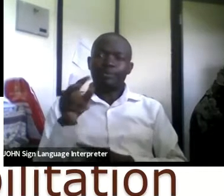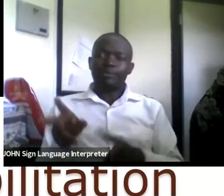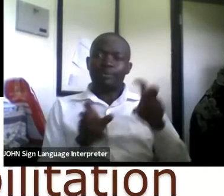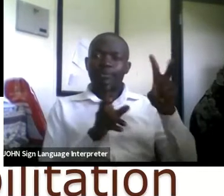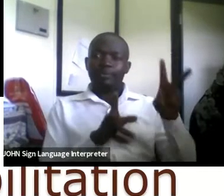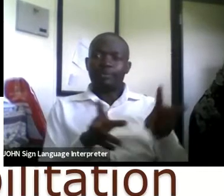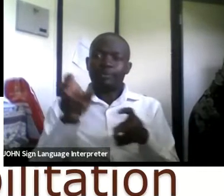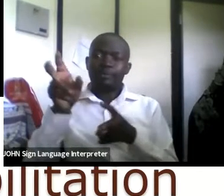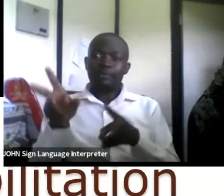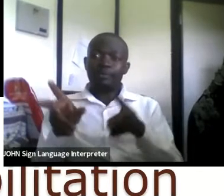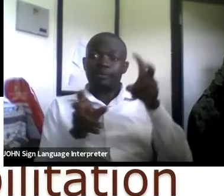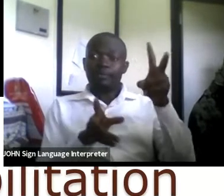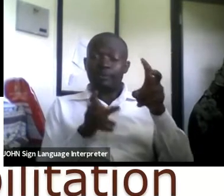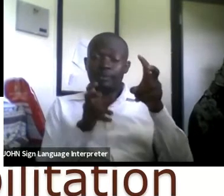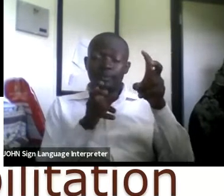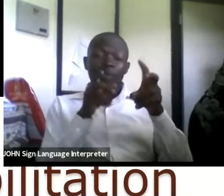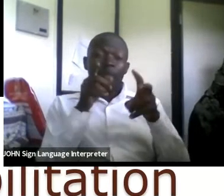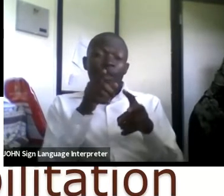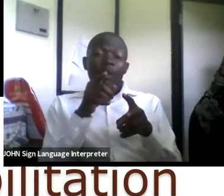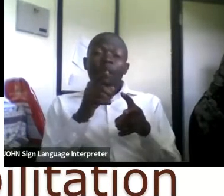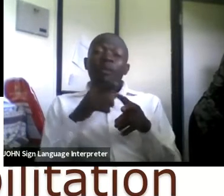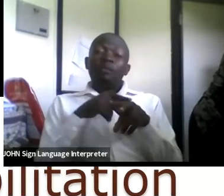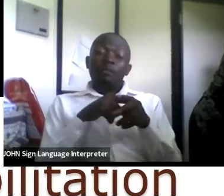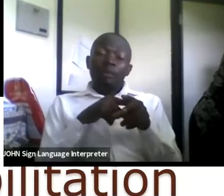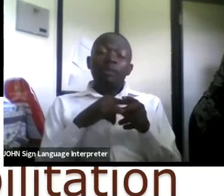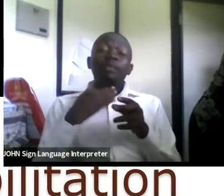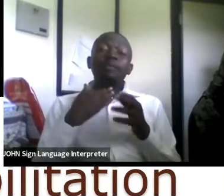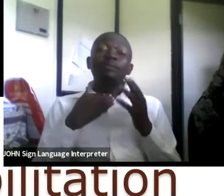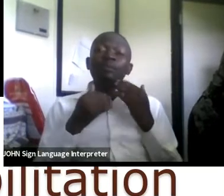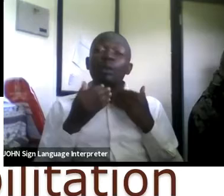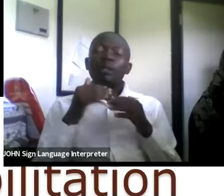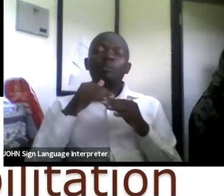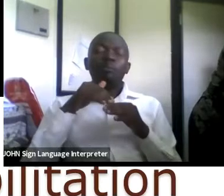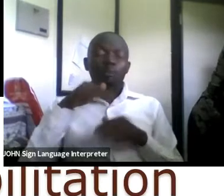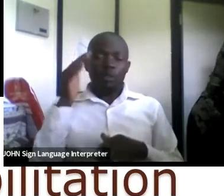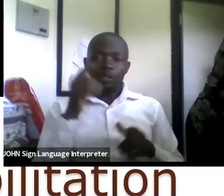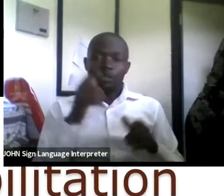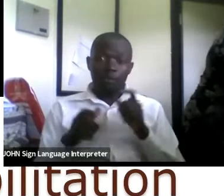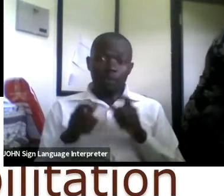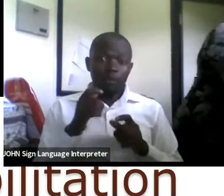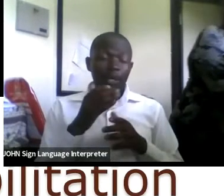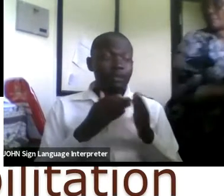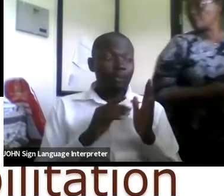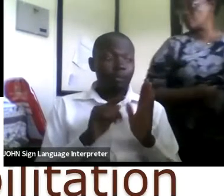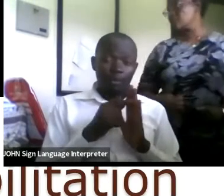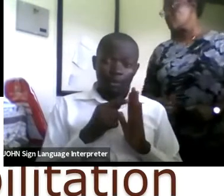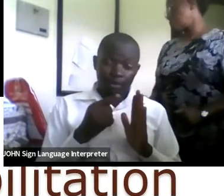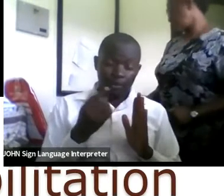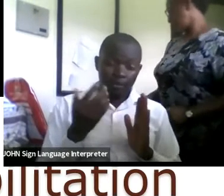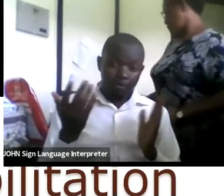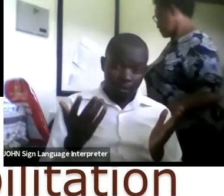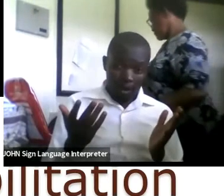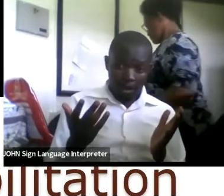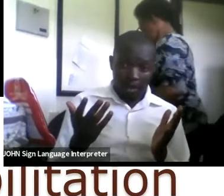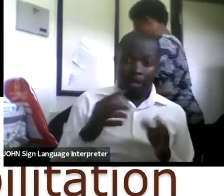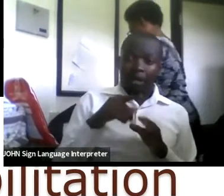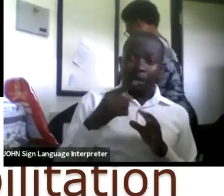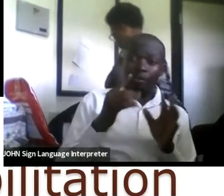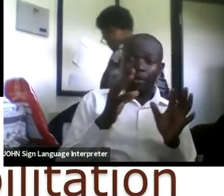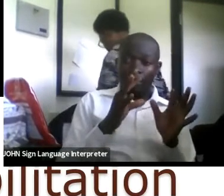It says that rehabilitation is required by most people at some point of time when they go through